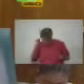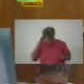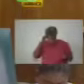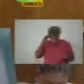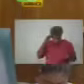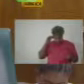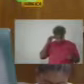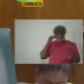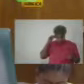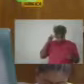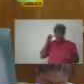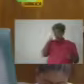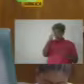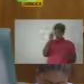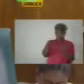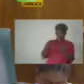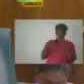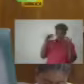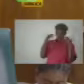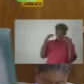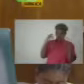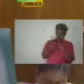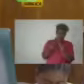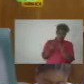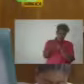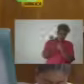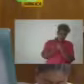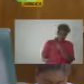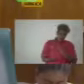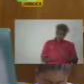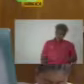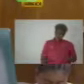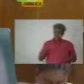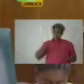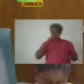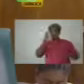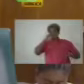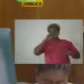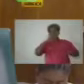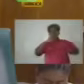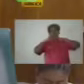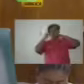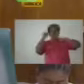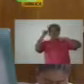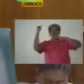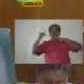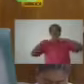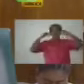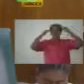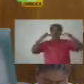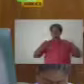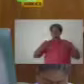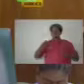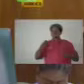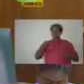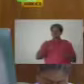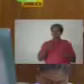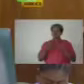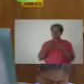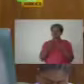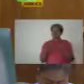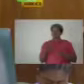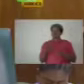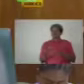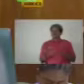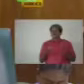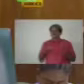is not that you are seeking to implement an idea, is that you are implementing it in